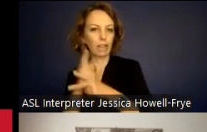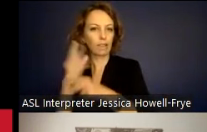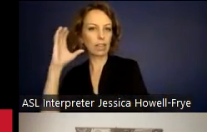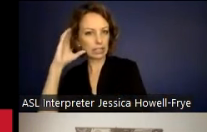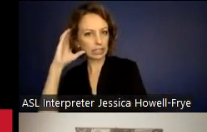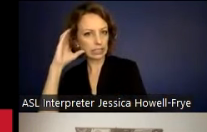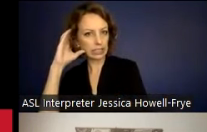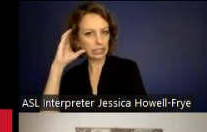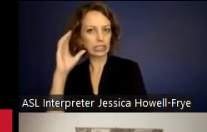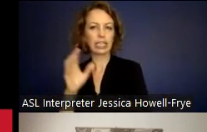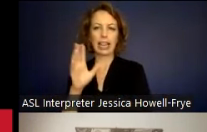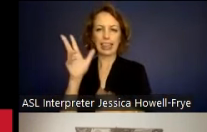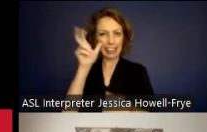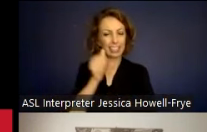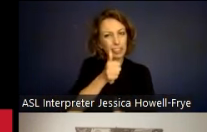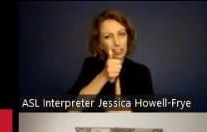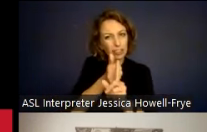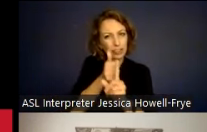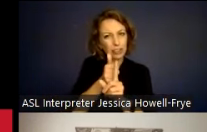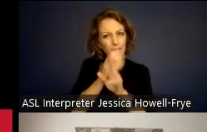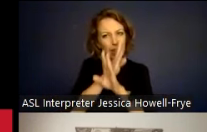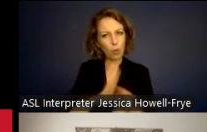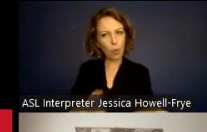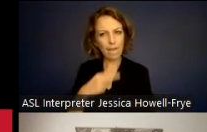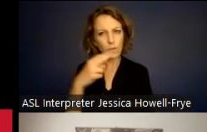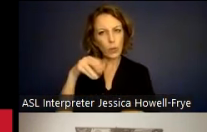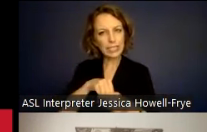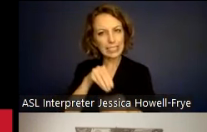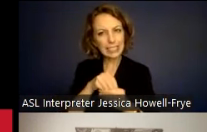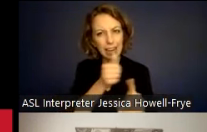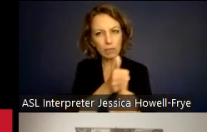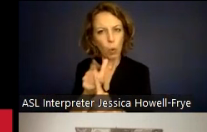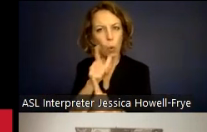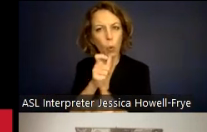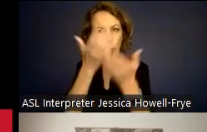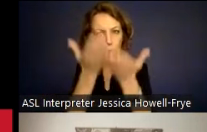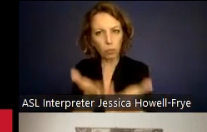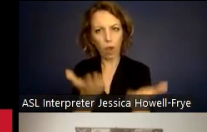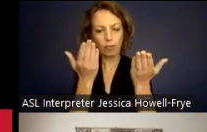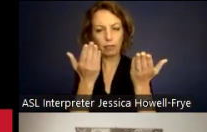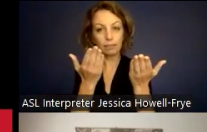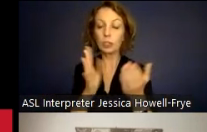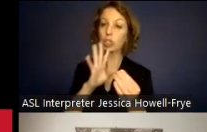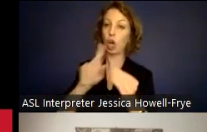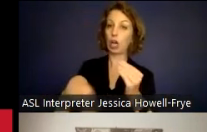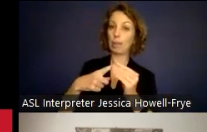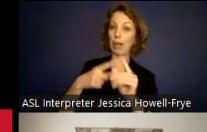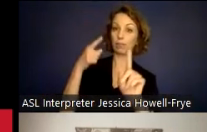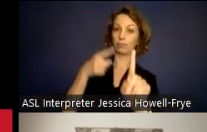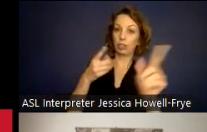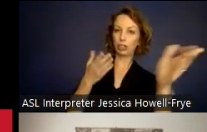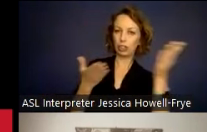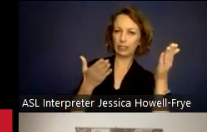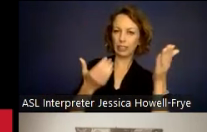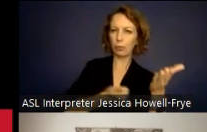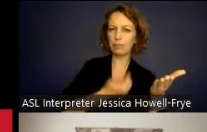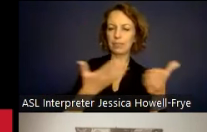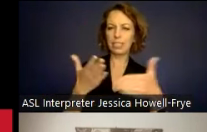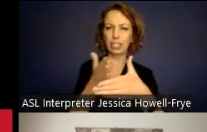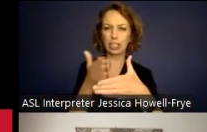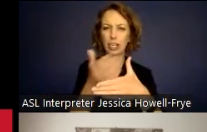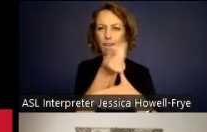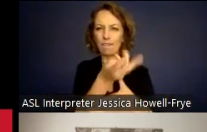quiet voice inside that speaks to who you are. So today, as we talk about service, I want to share a few stories, excerpts from